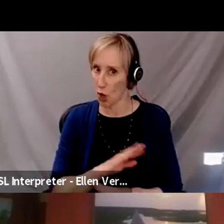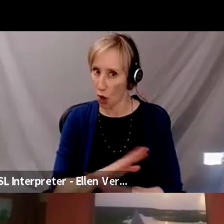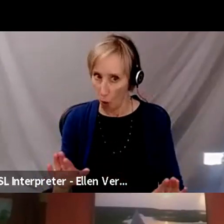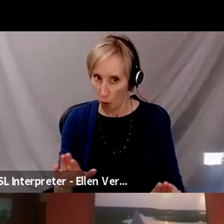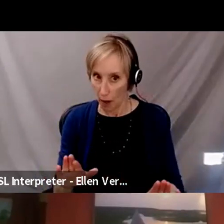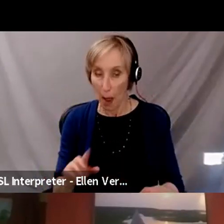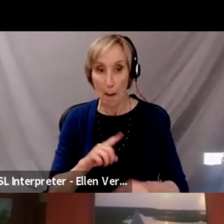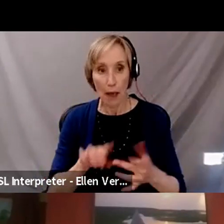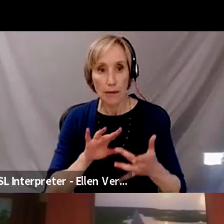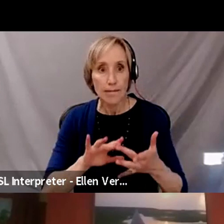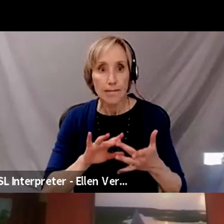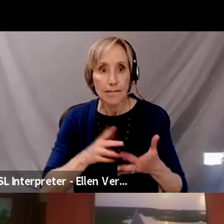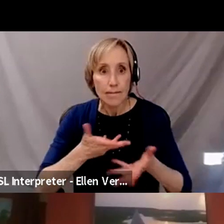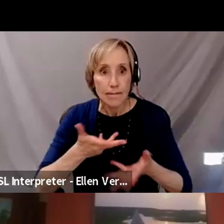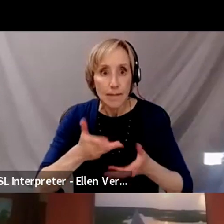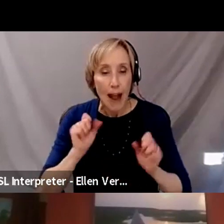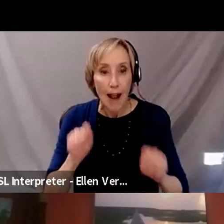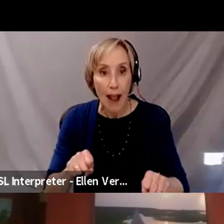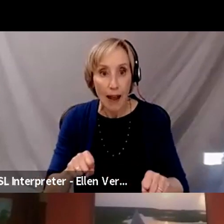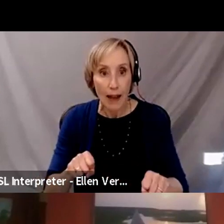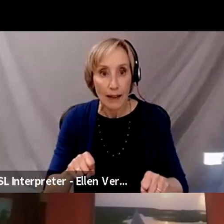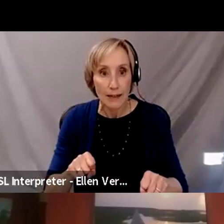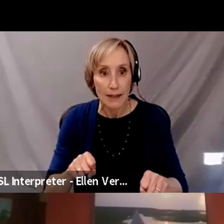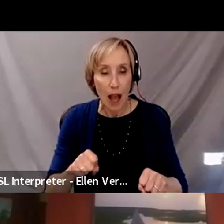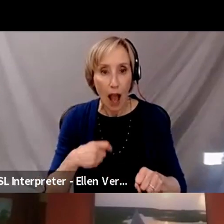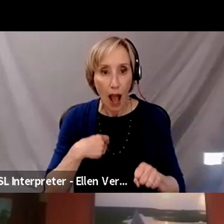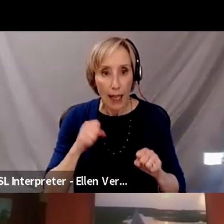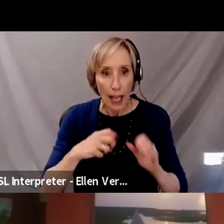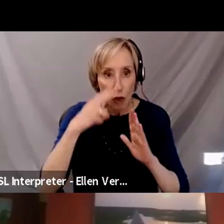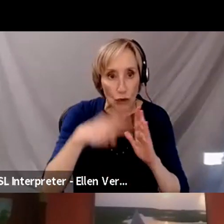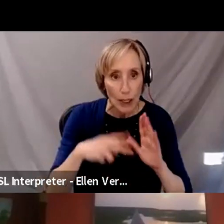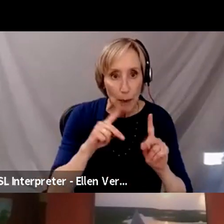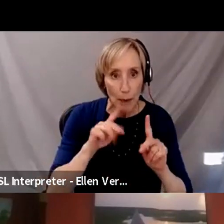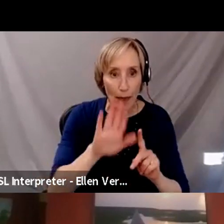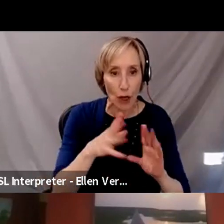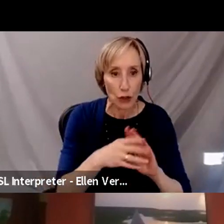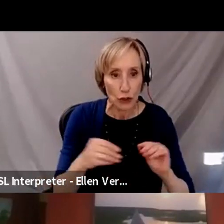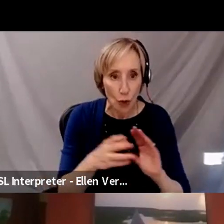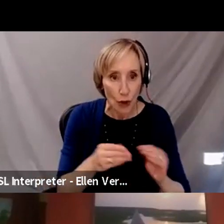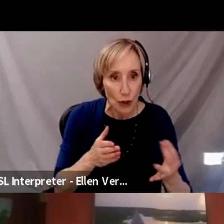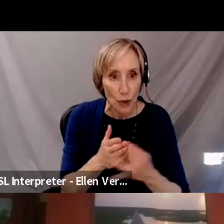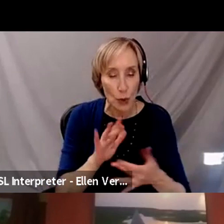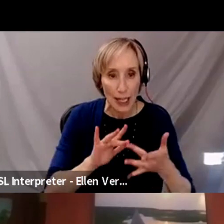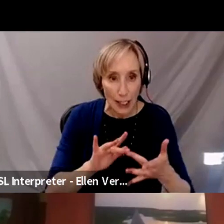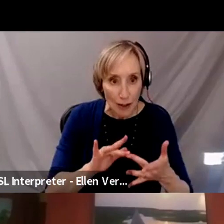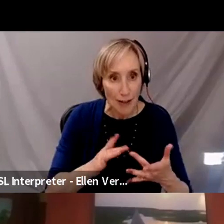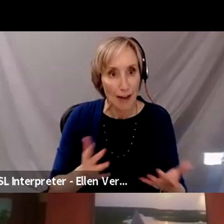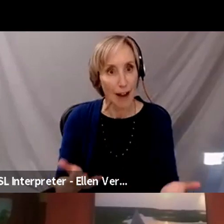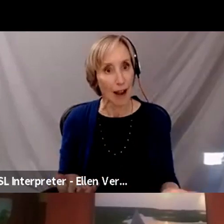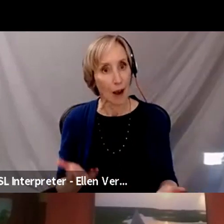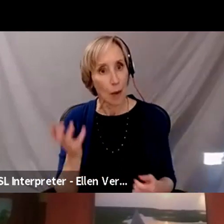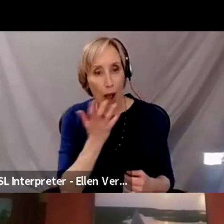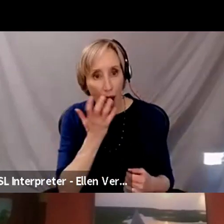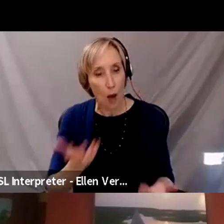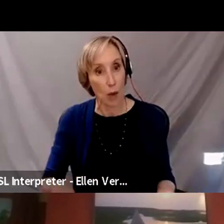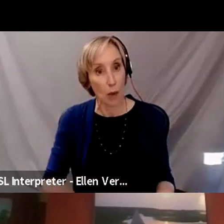about these things from anyone in my life, but I was able to read people's accounts of these things online. I was able